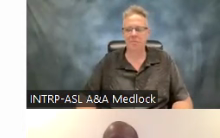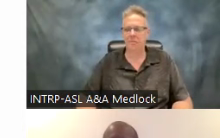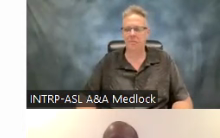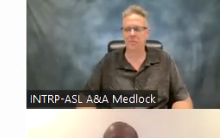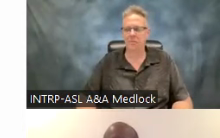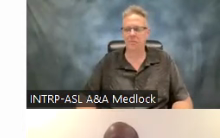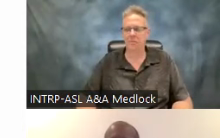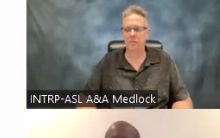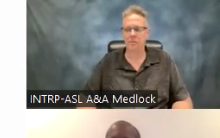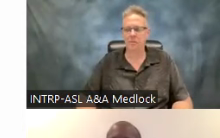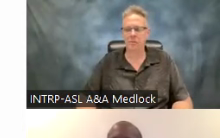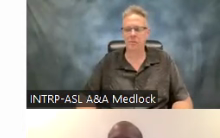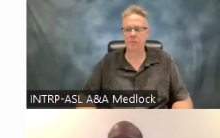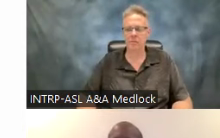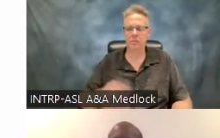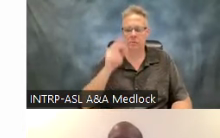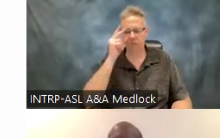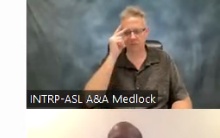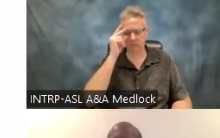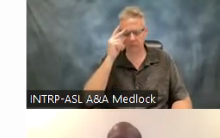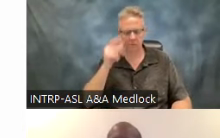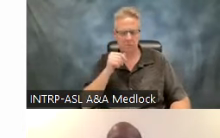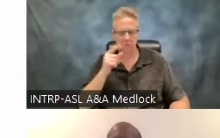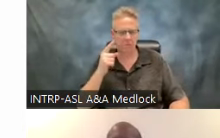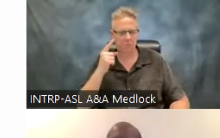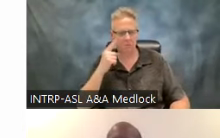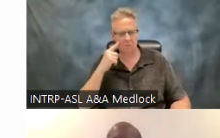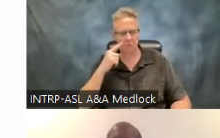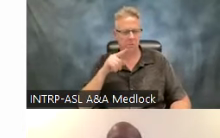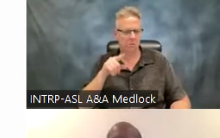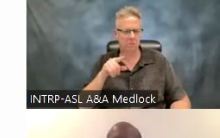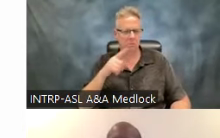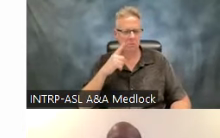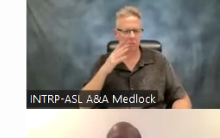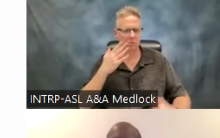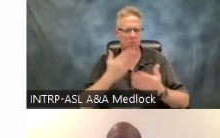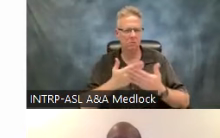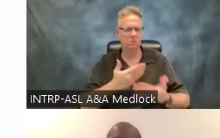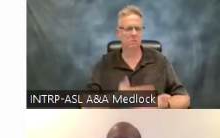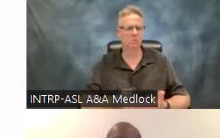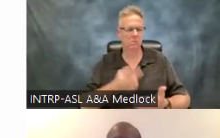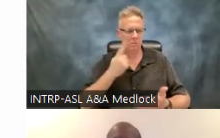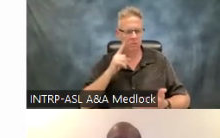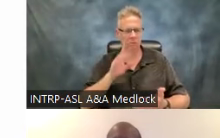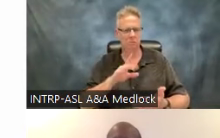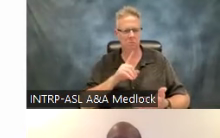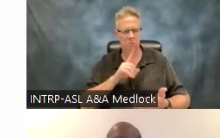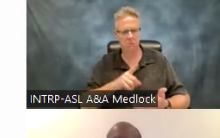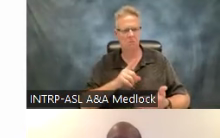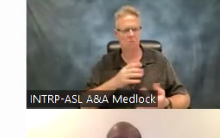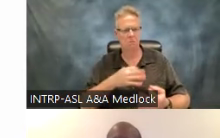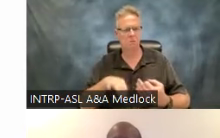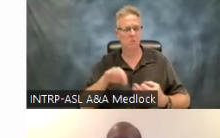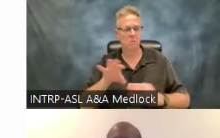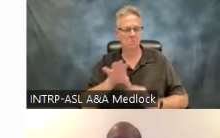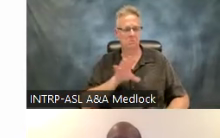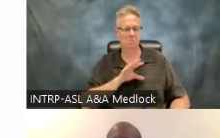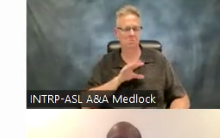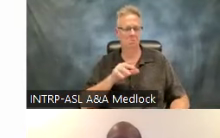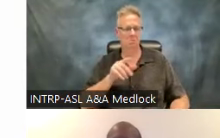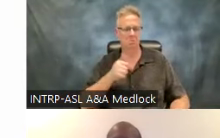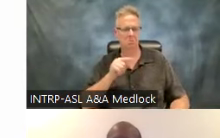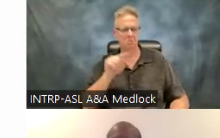I mean, I don't think we need that and will verify for authenticity for the body cam stuff, but if other folks, like, I'm not opposed to it.